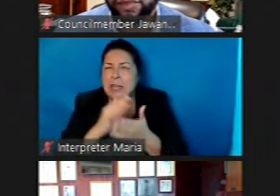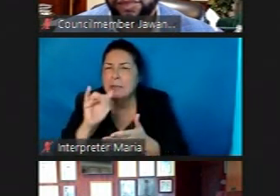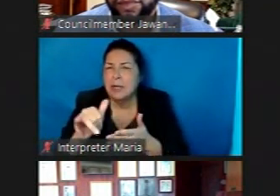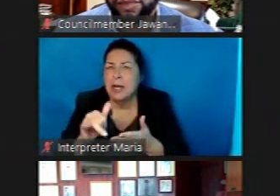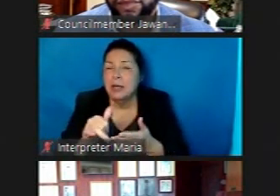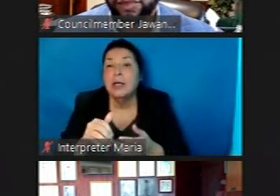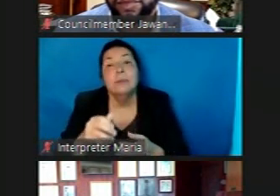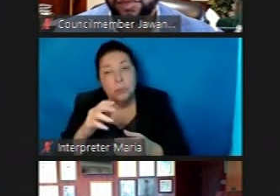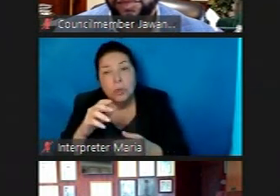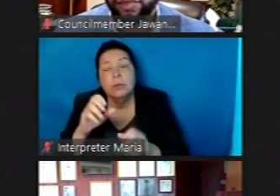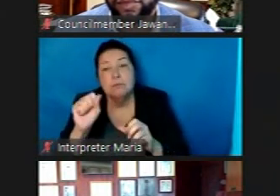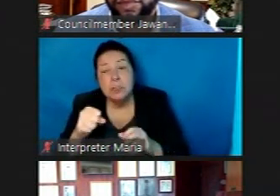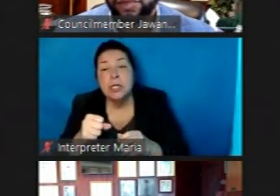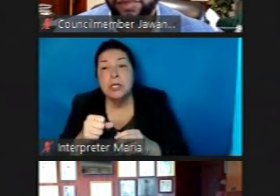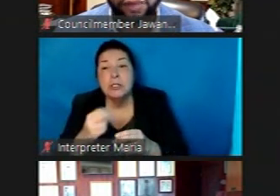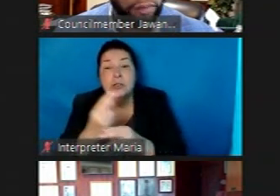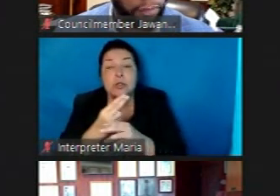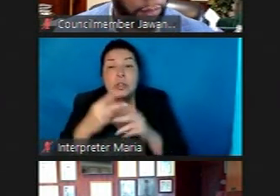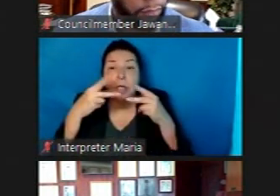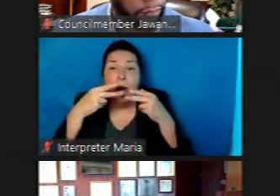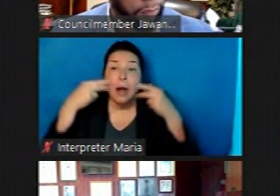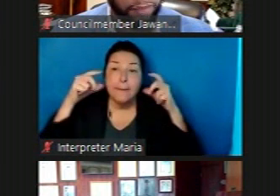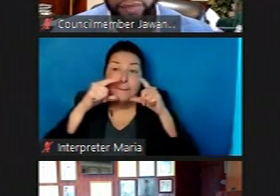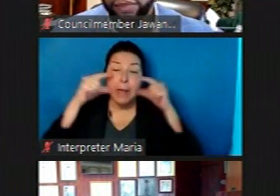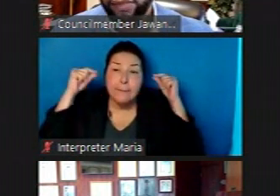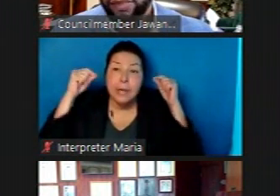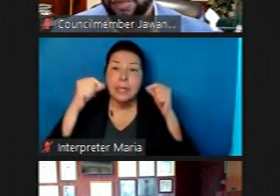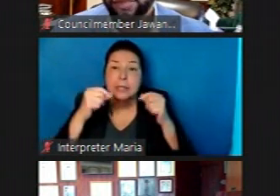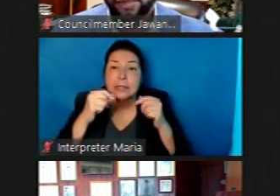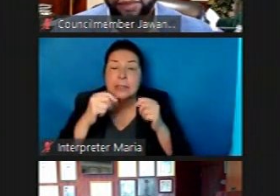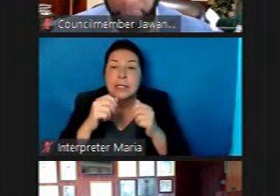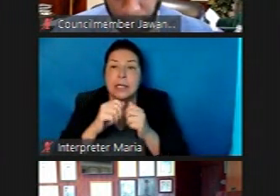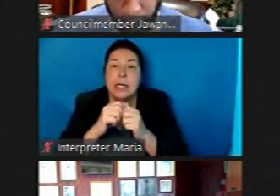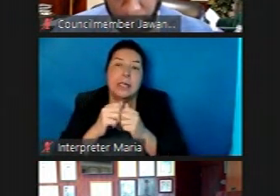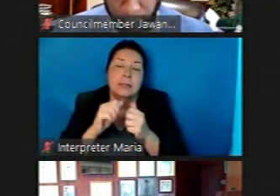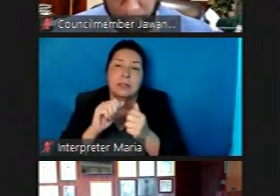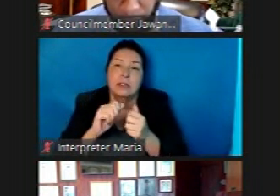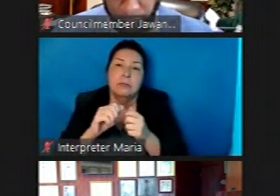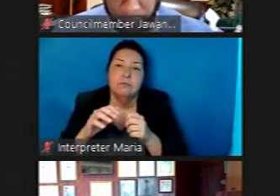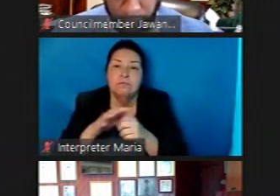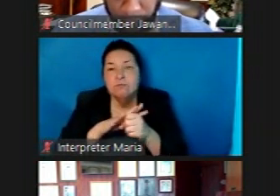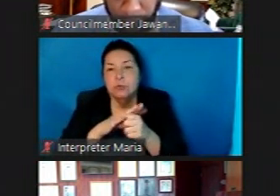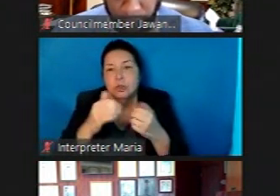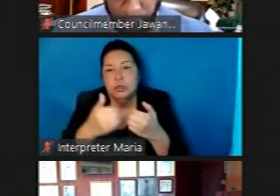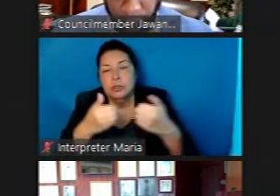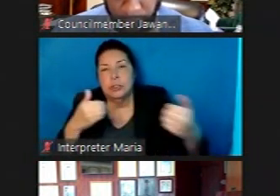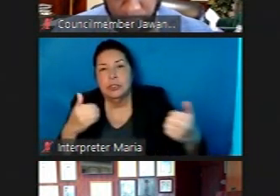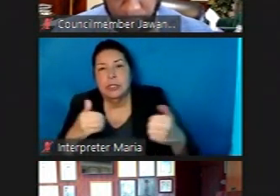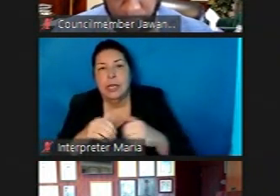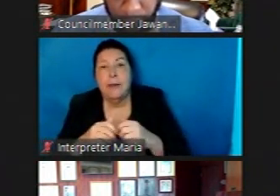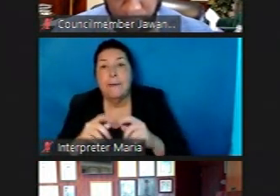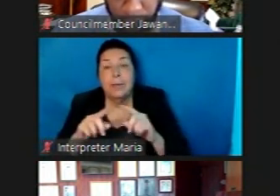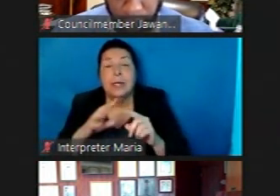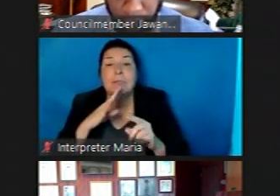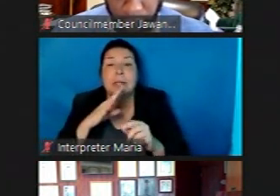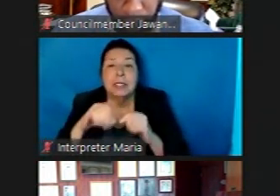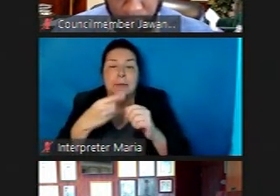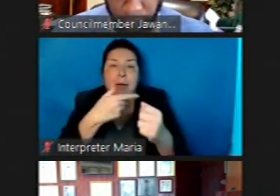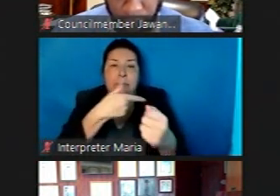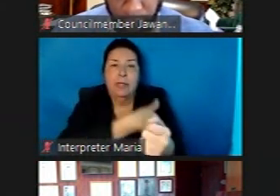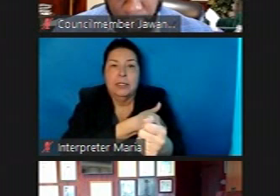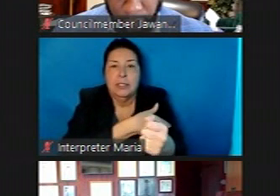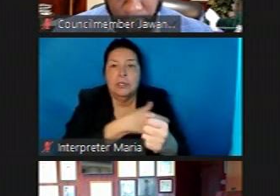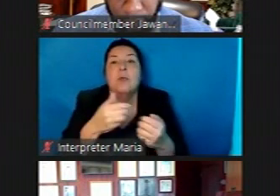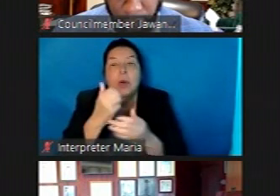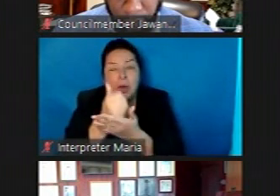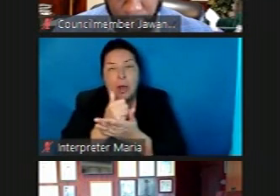wearing our masks, socially distancing. But the reason why I'm here is to talk to you about vaccinations and how vaccination can help us get out of the